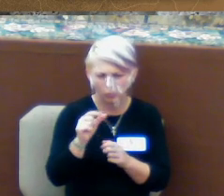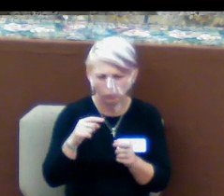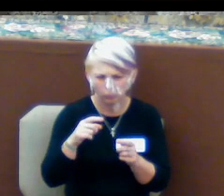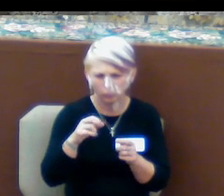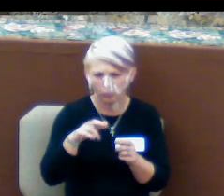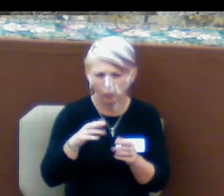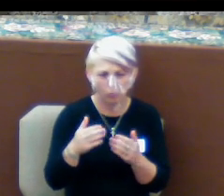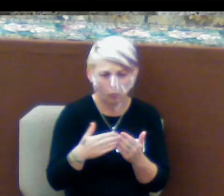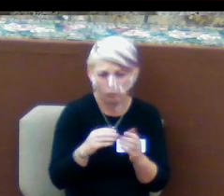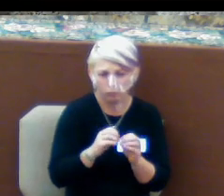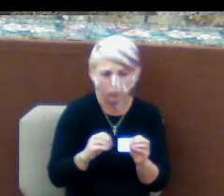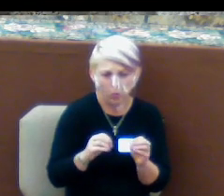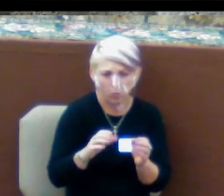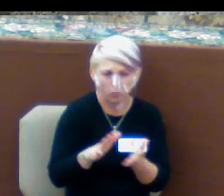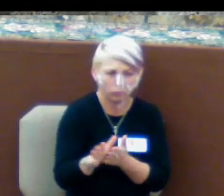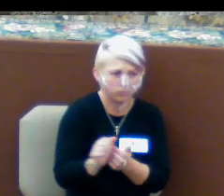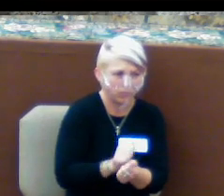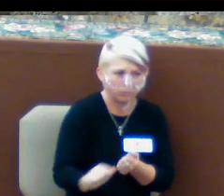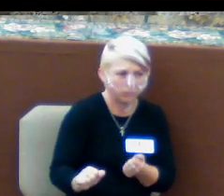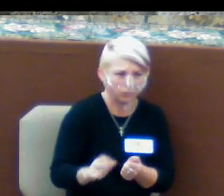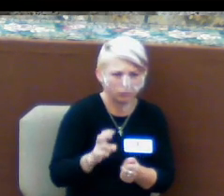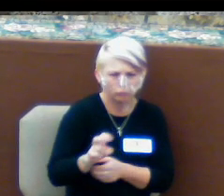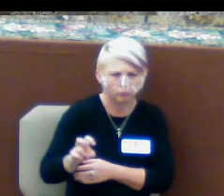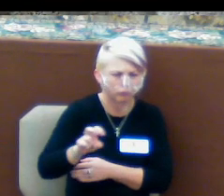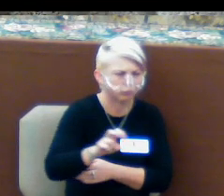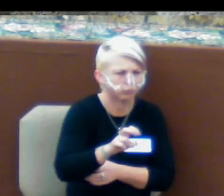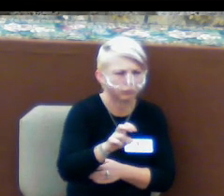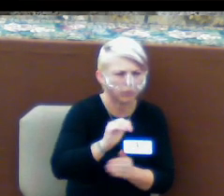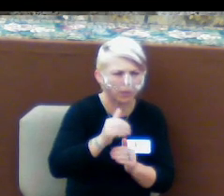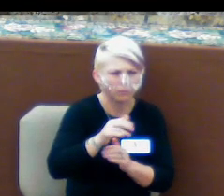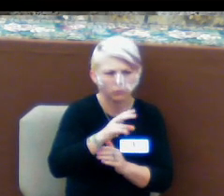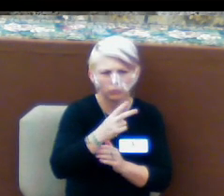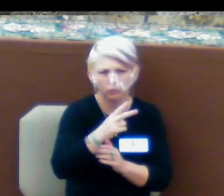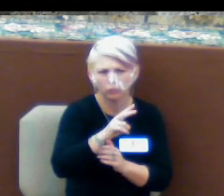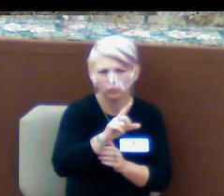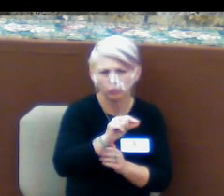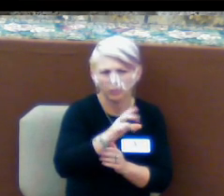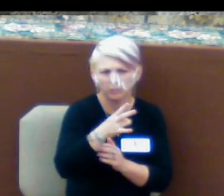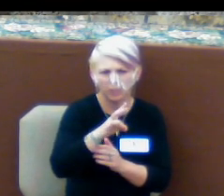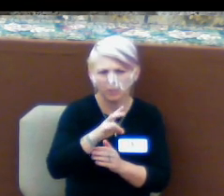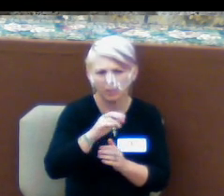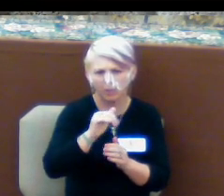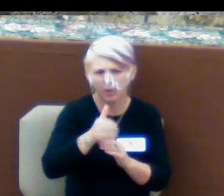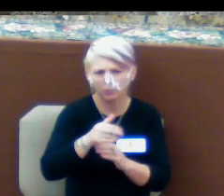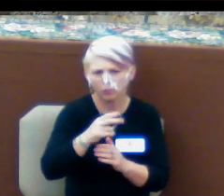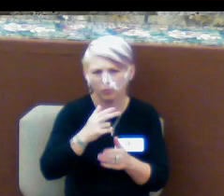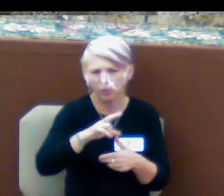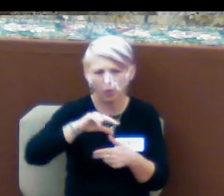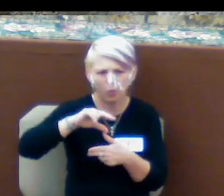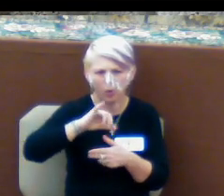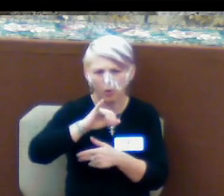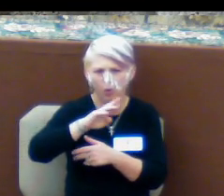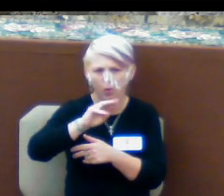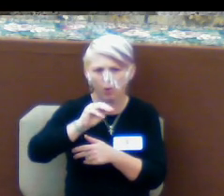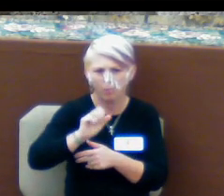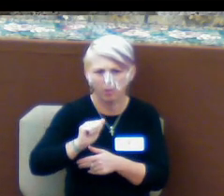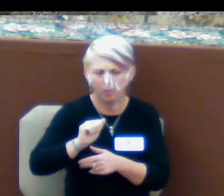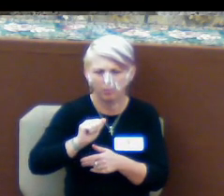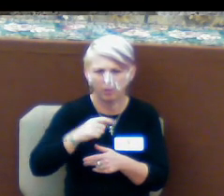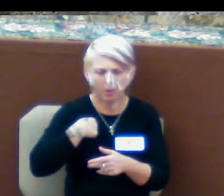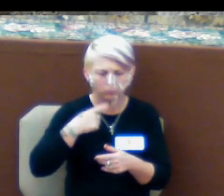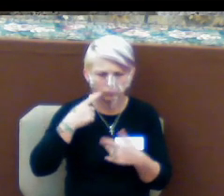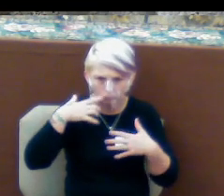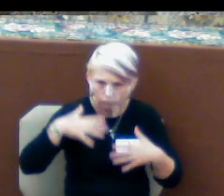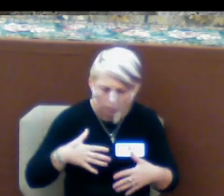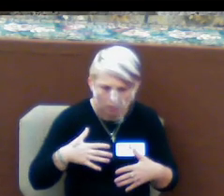damage. Traveling around in 2017 after Hurricane Irma moved off north, I was stunned to see the